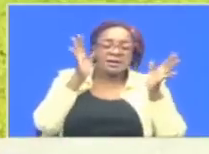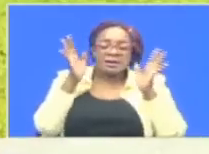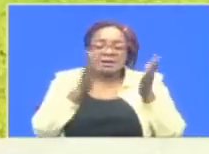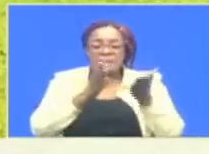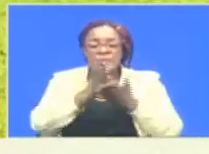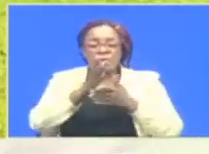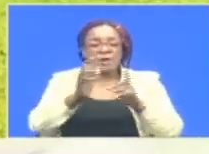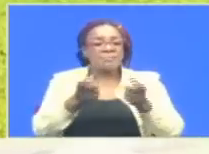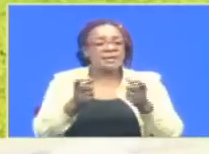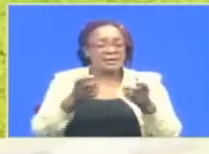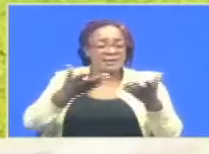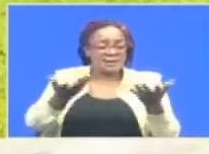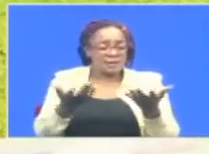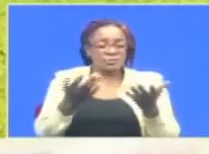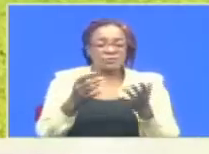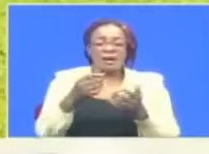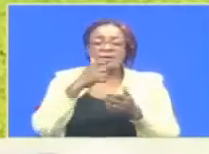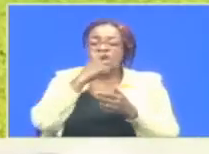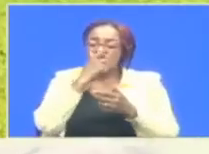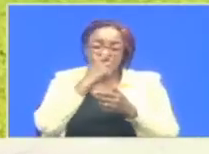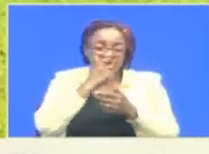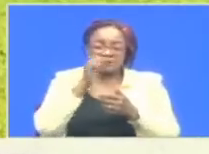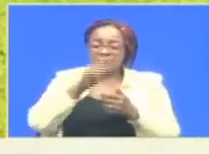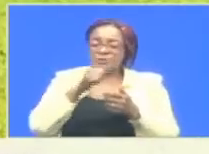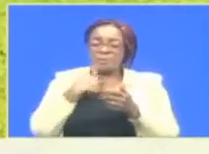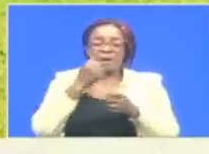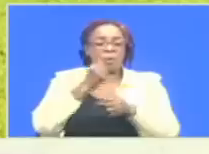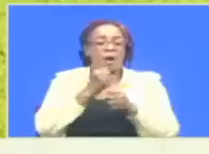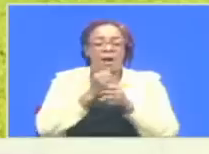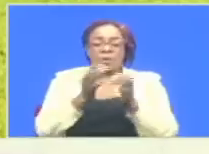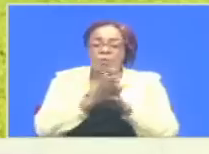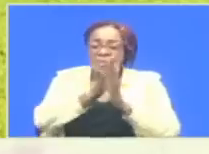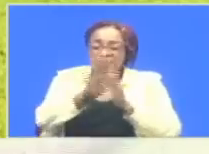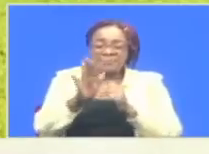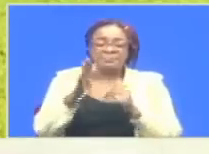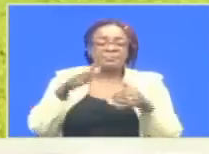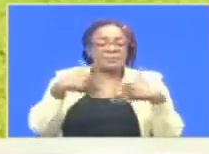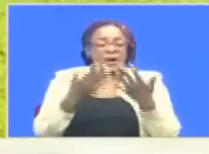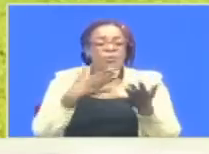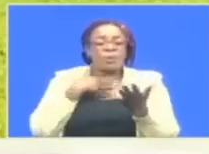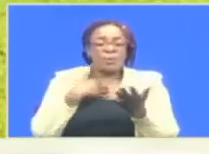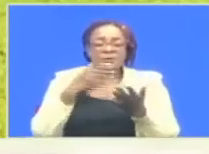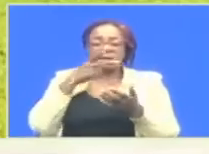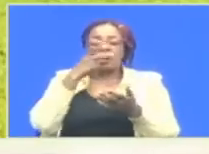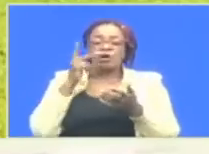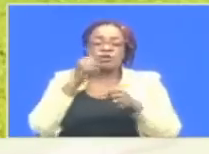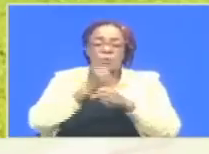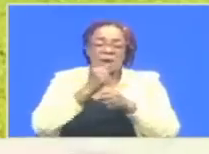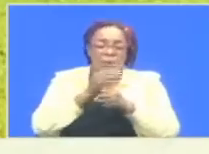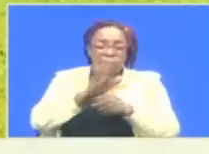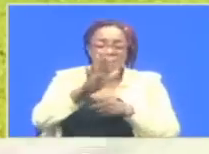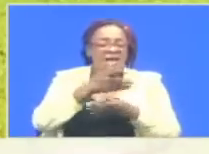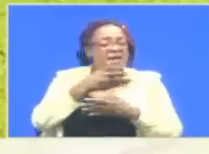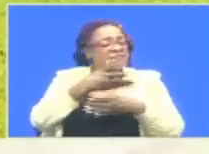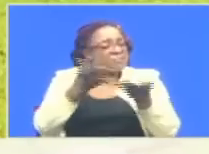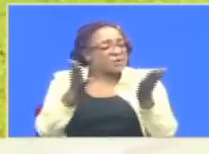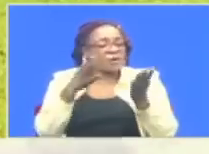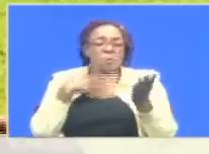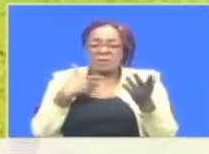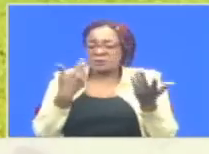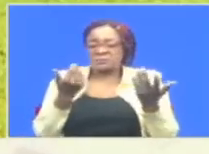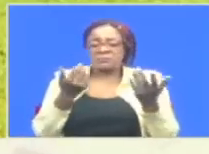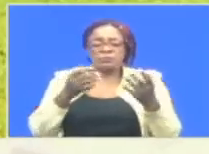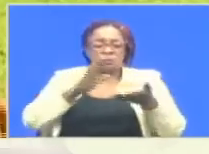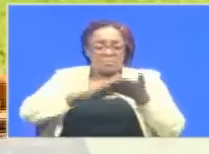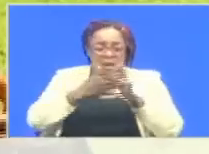media how they wish they would have me working with them, how they wish they would have Kalonzo working with them. Everybody wants to grow bigger,